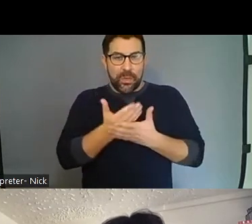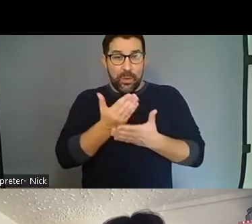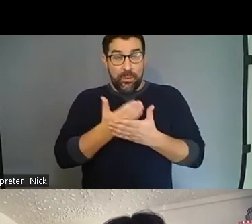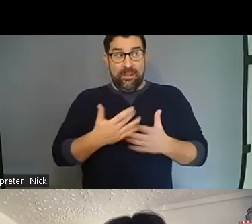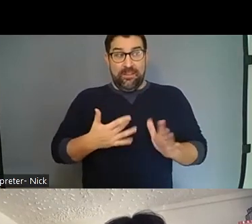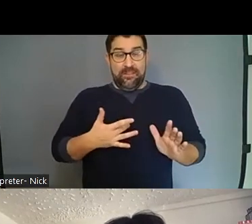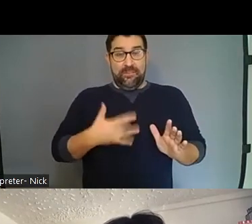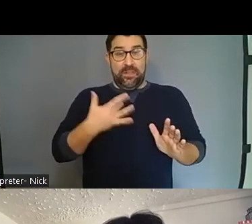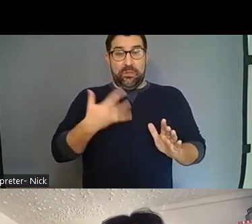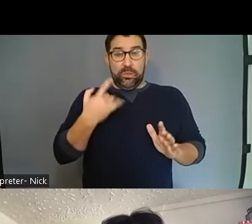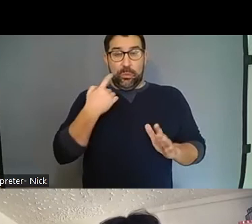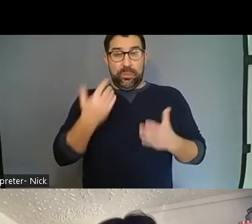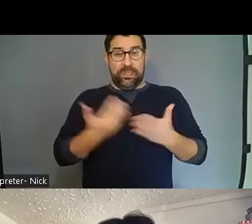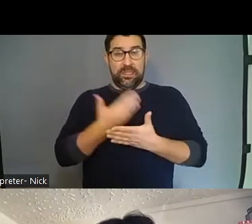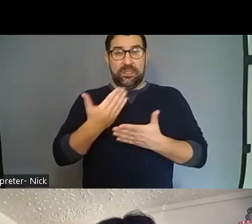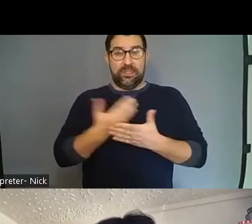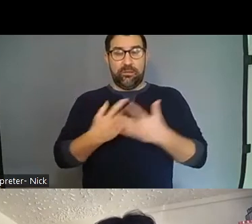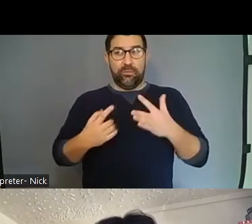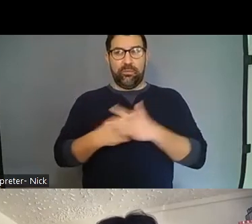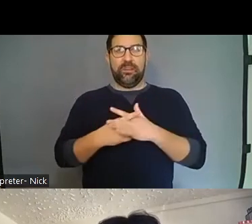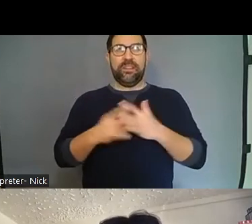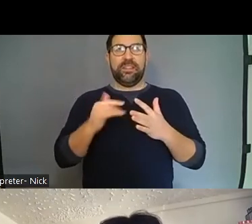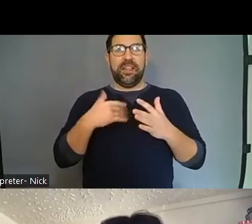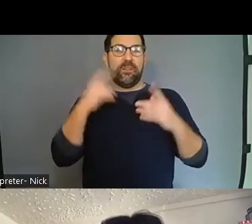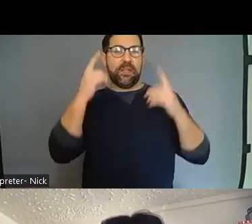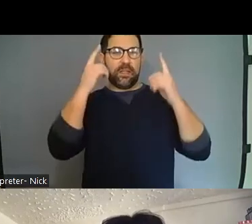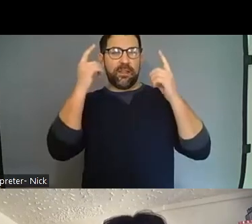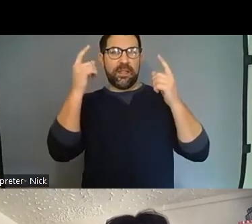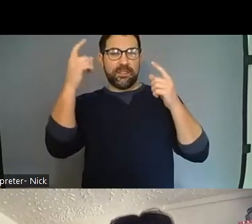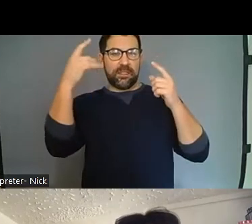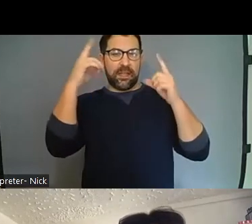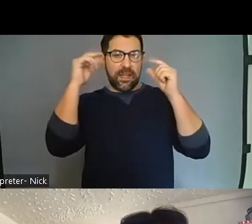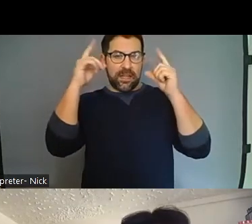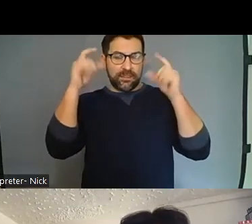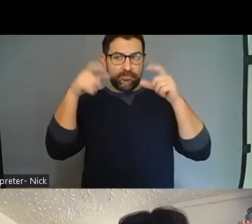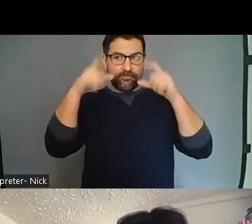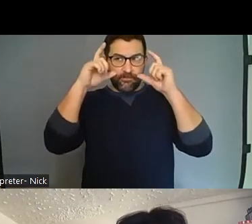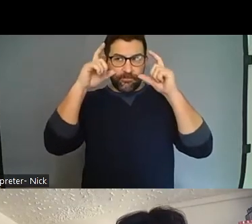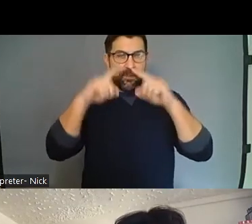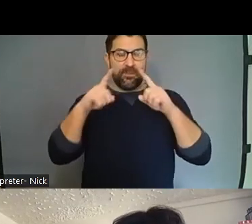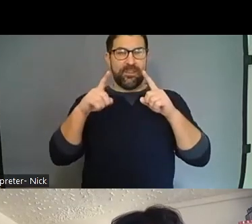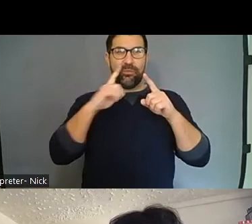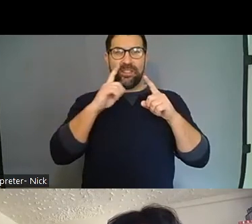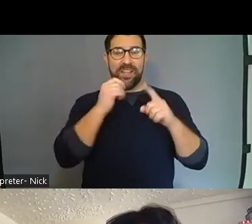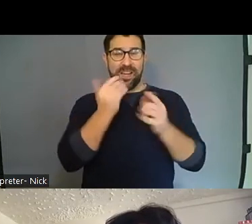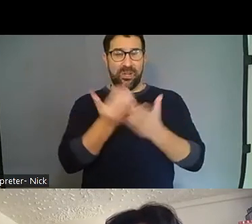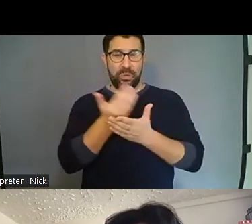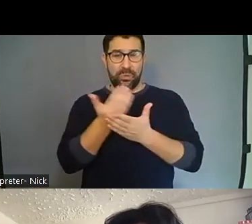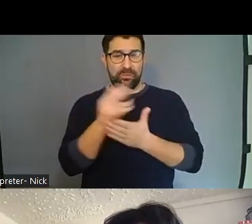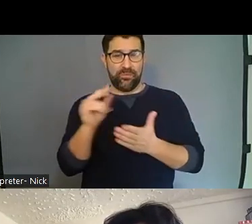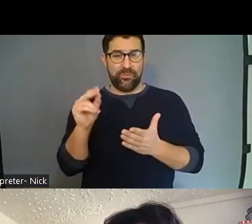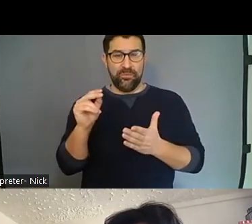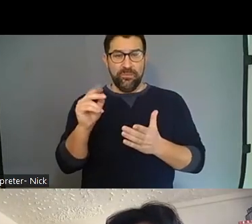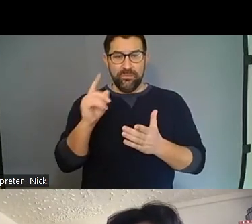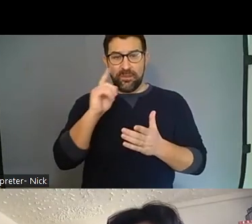new when it's kind of like having like glasses on, right? Sunglasses. But it's nothing new. Like even the